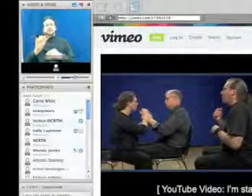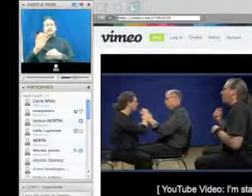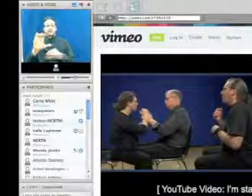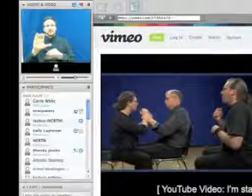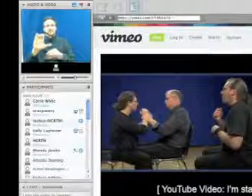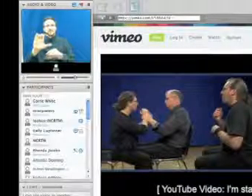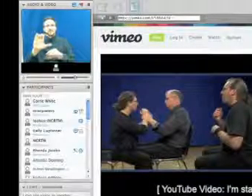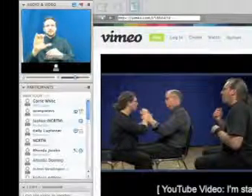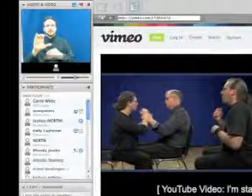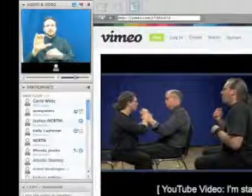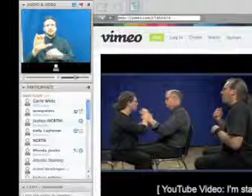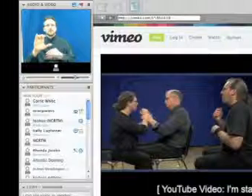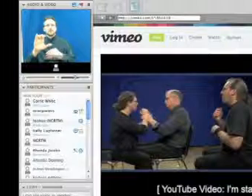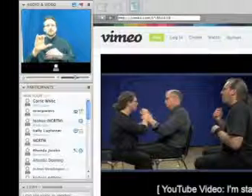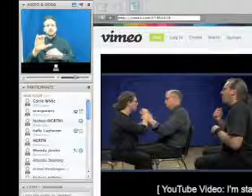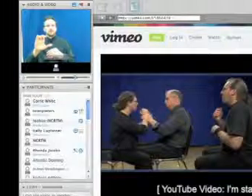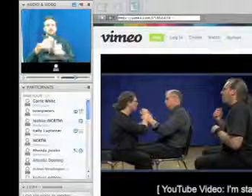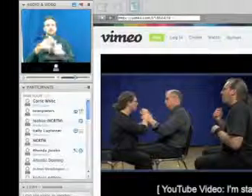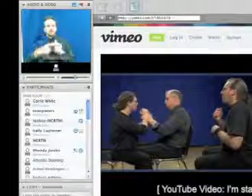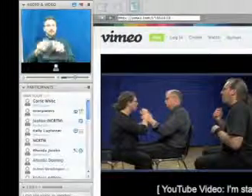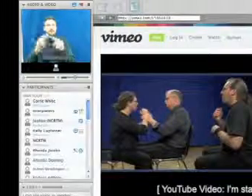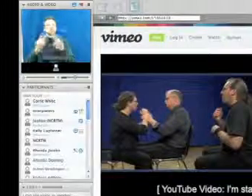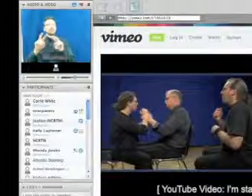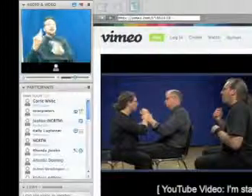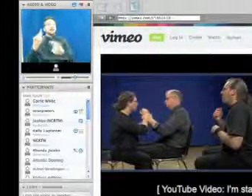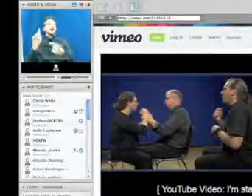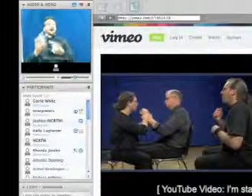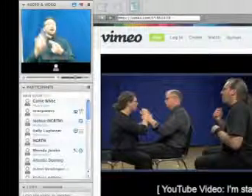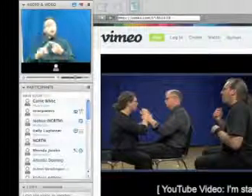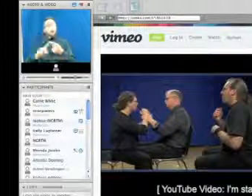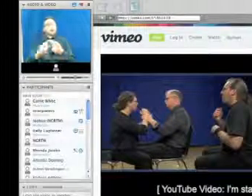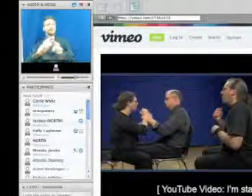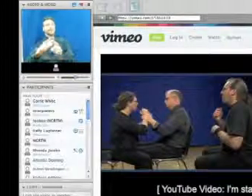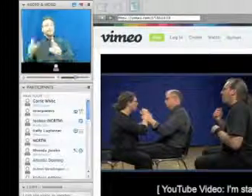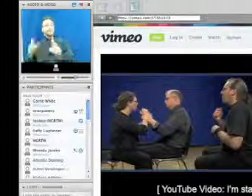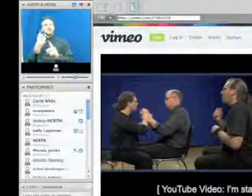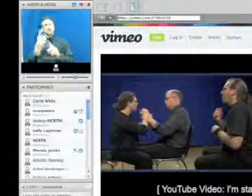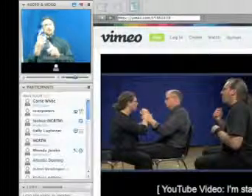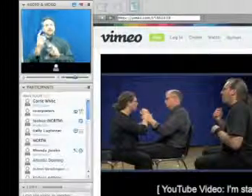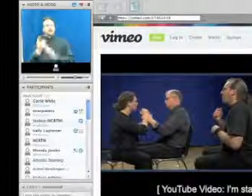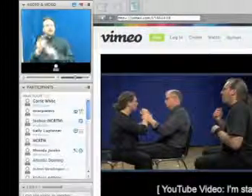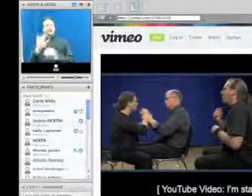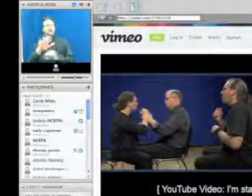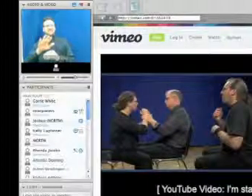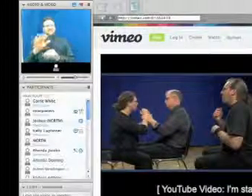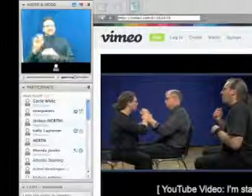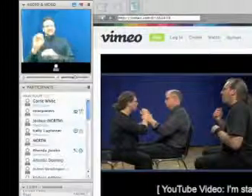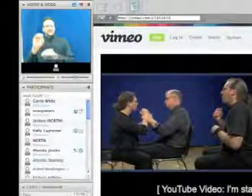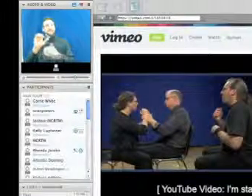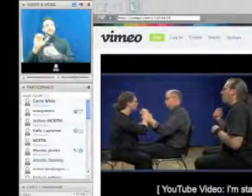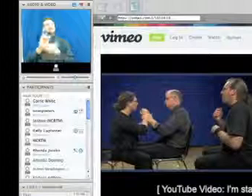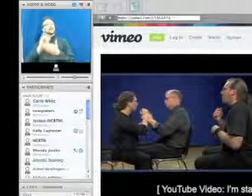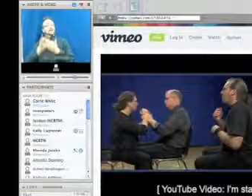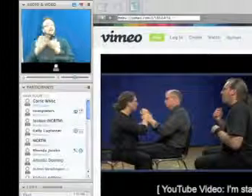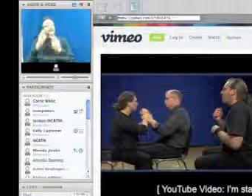and play till 1 minute and 55 seconds. That's the next example of directionality happening.